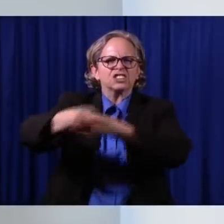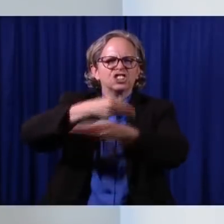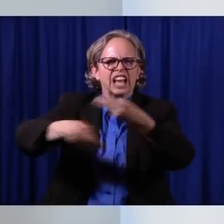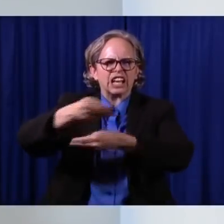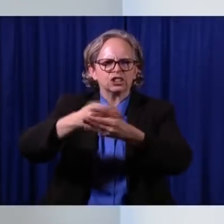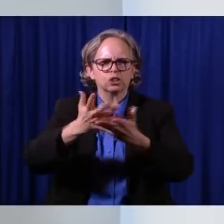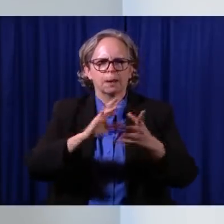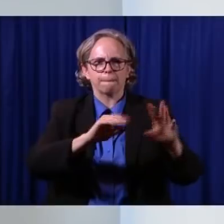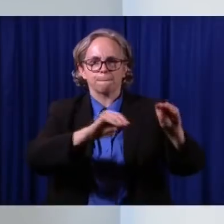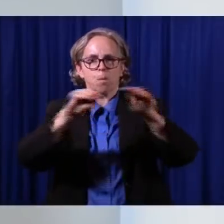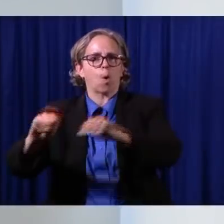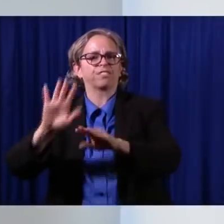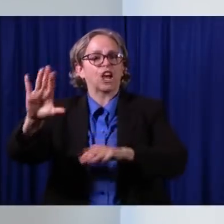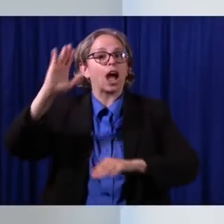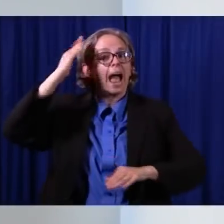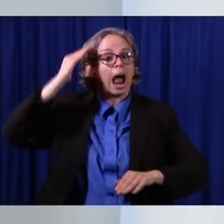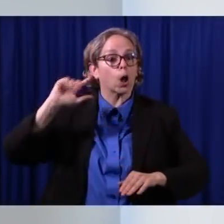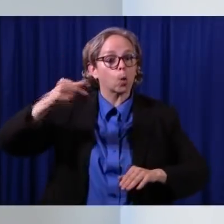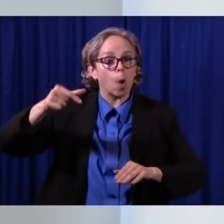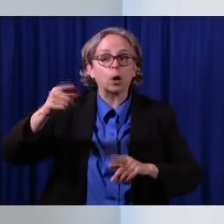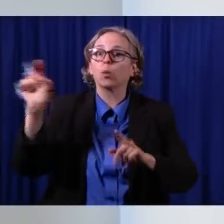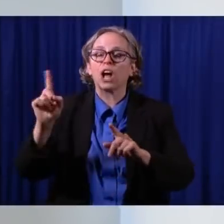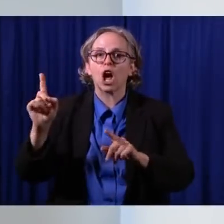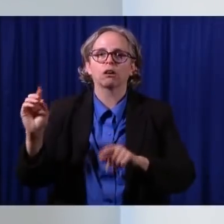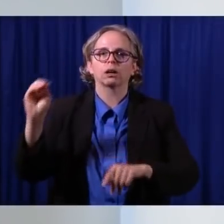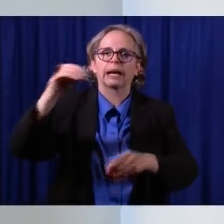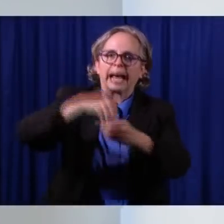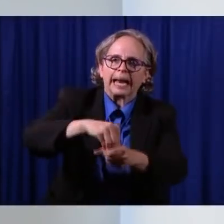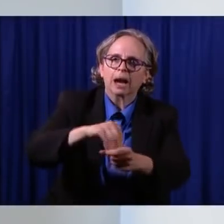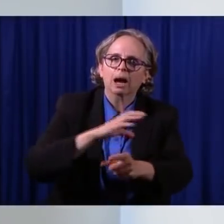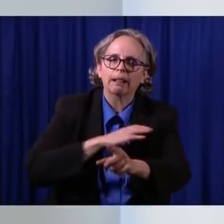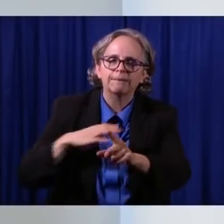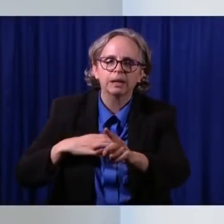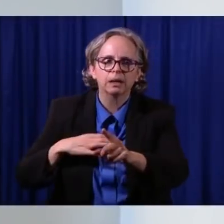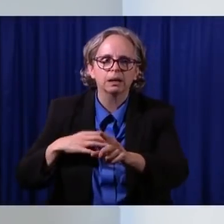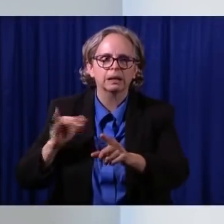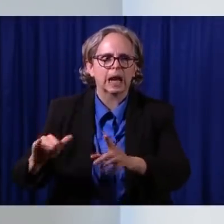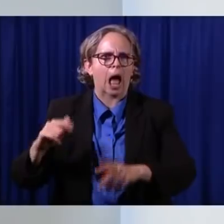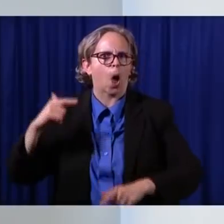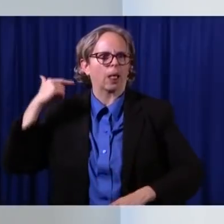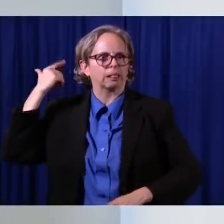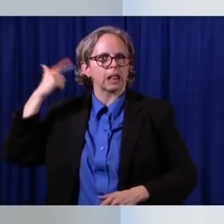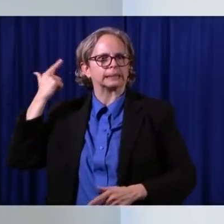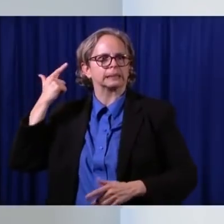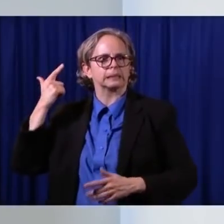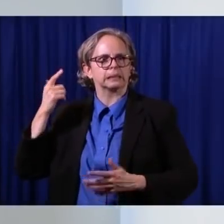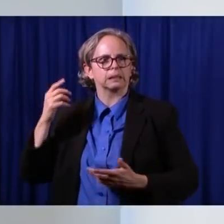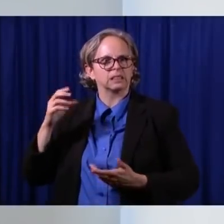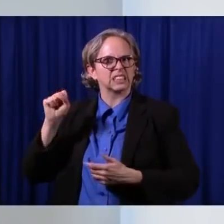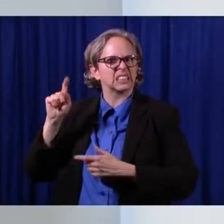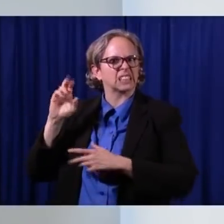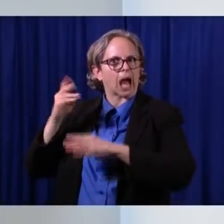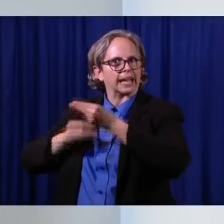London Stock Exchange headquarters with an Ohio connection is beginning to support